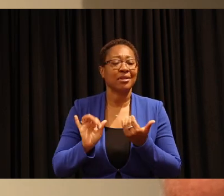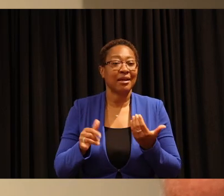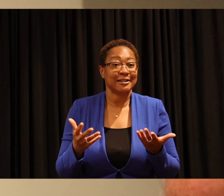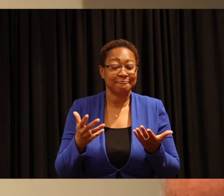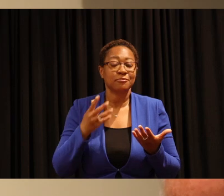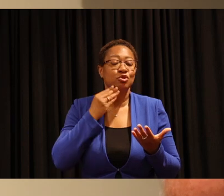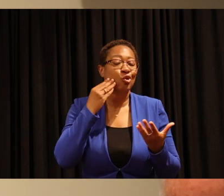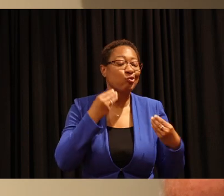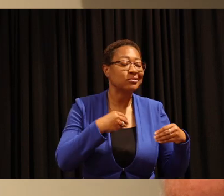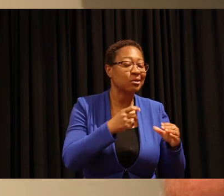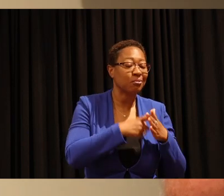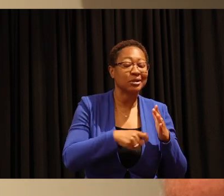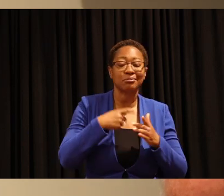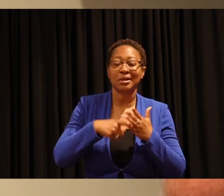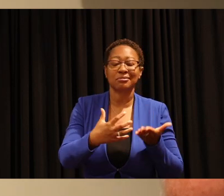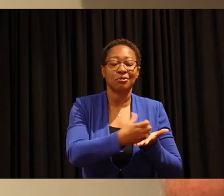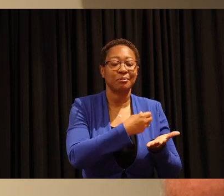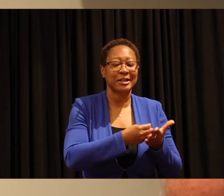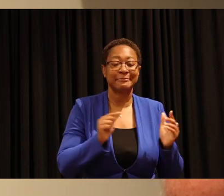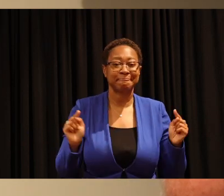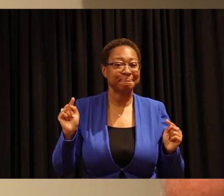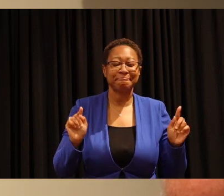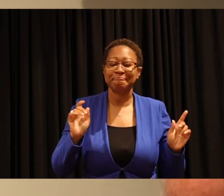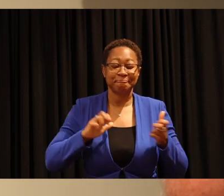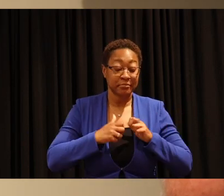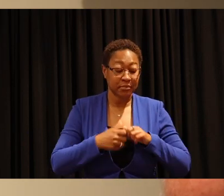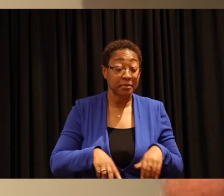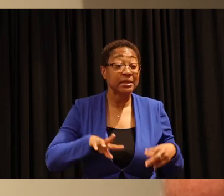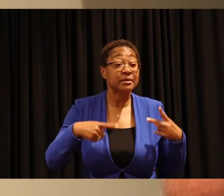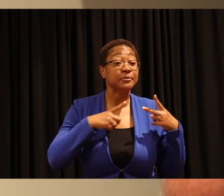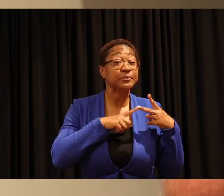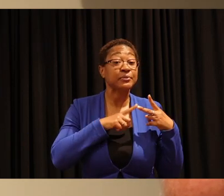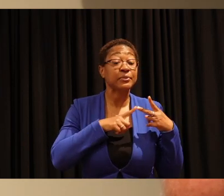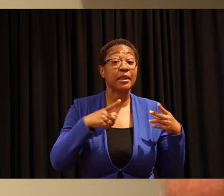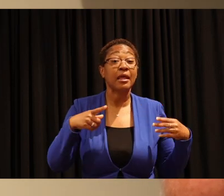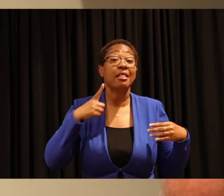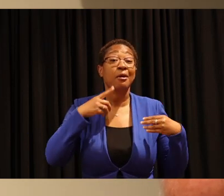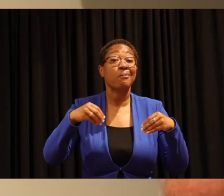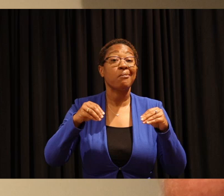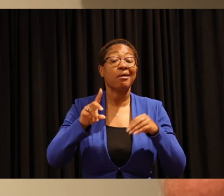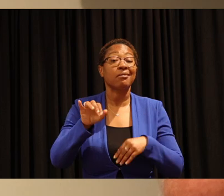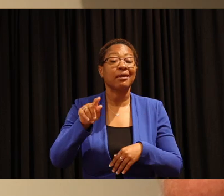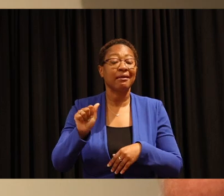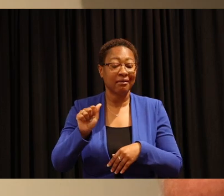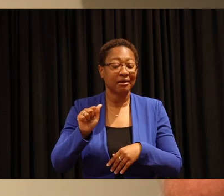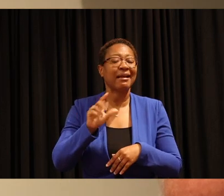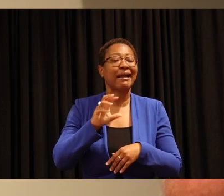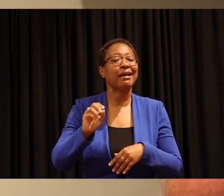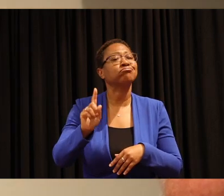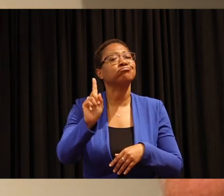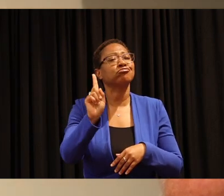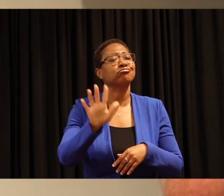sale prices and wages? The second thing that we're looking at is not only is the market data and kind of like the